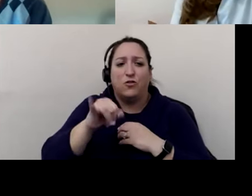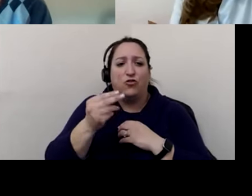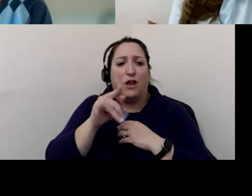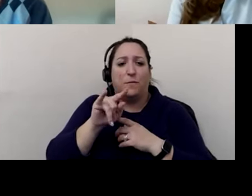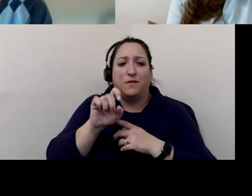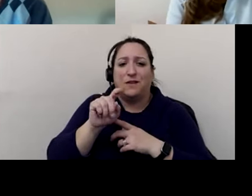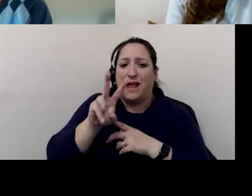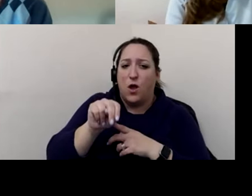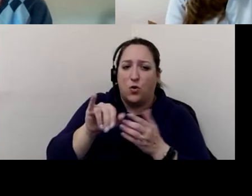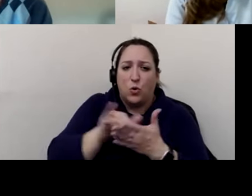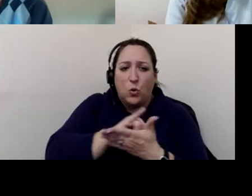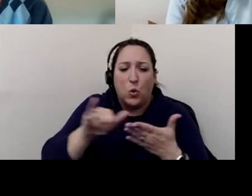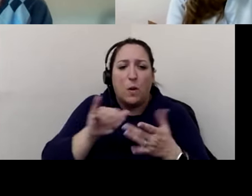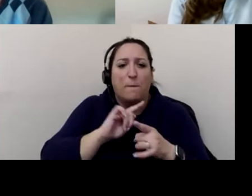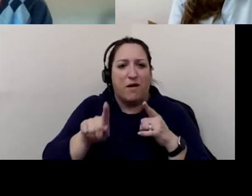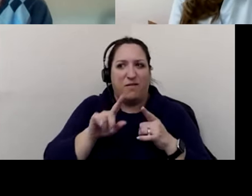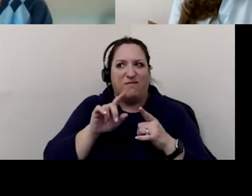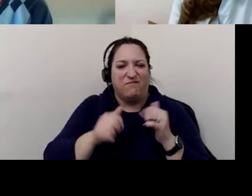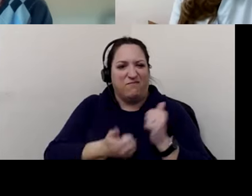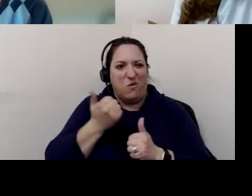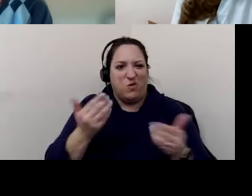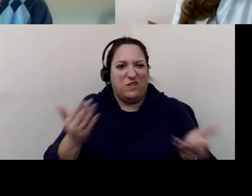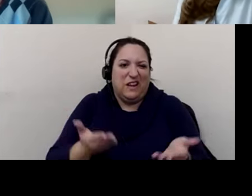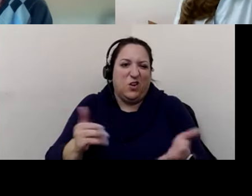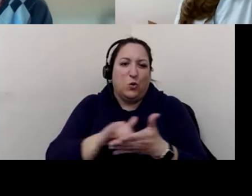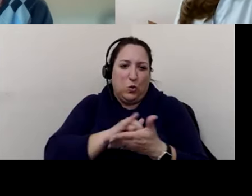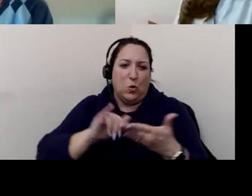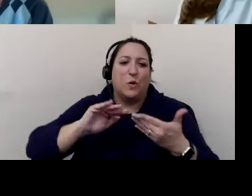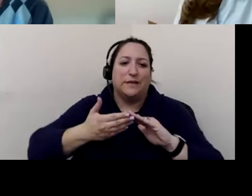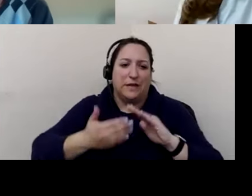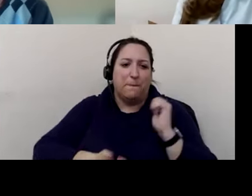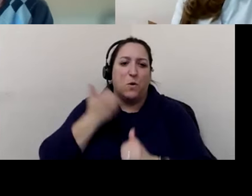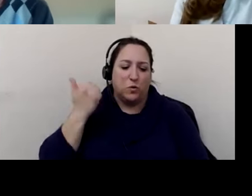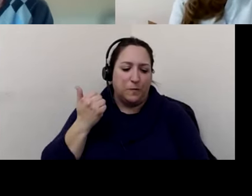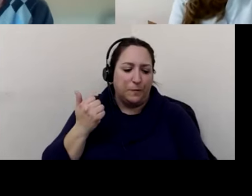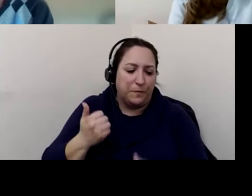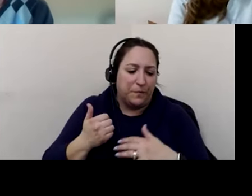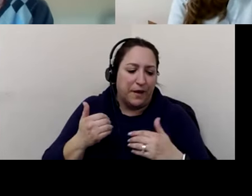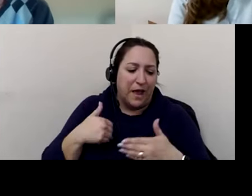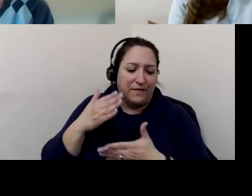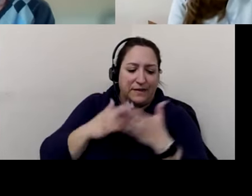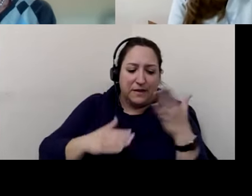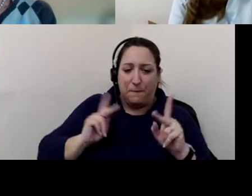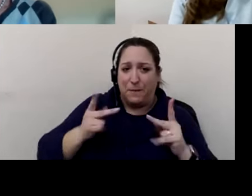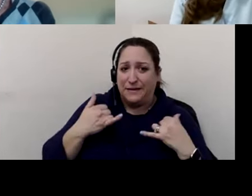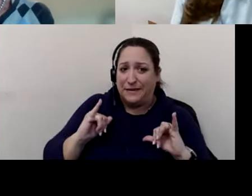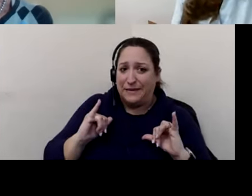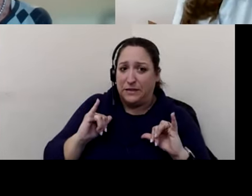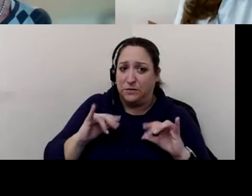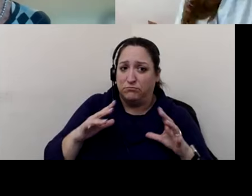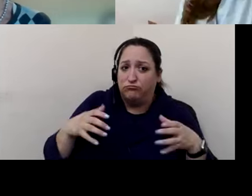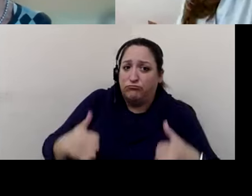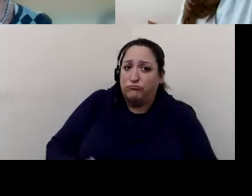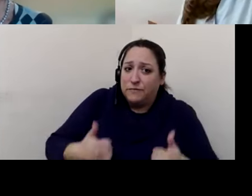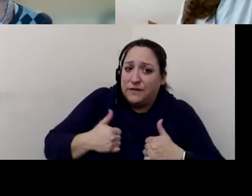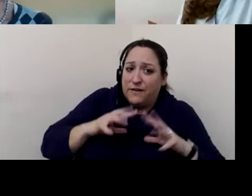York. But as Beth said, the majority are here in New York City. There are some people that still live with families.